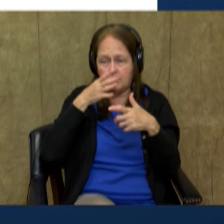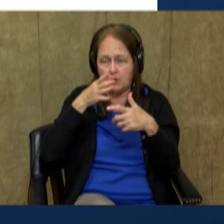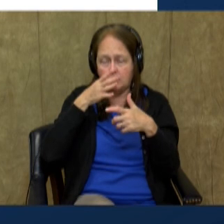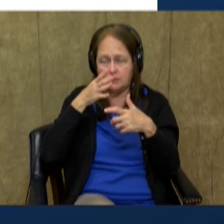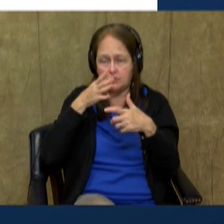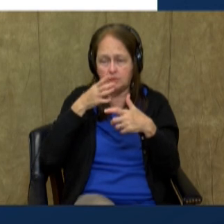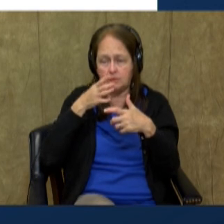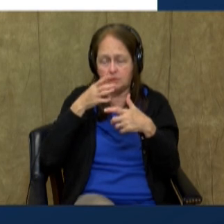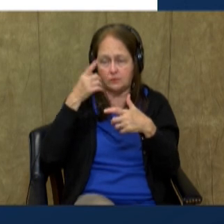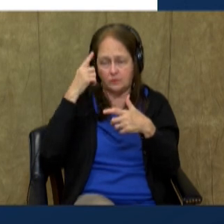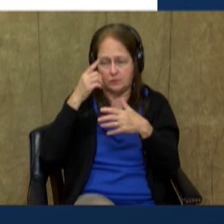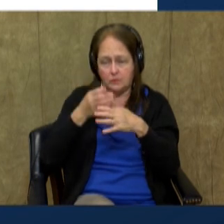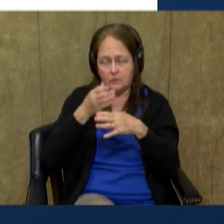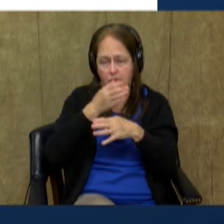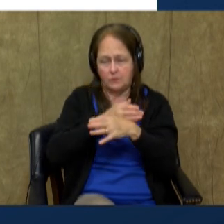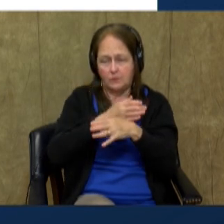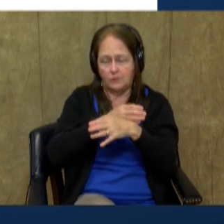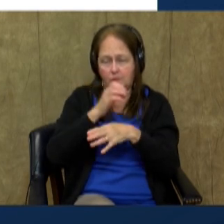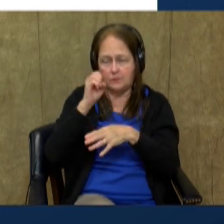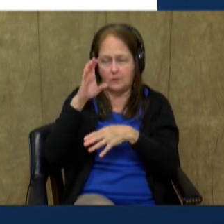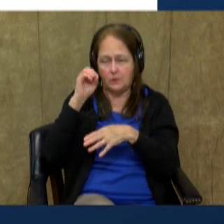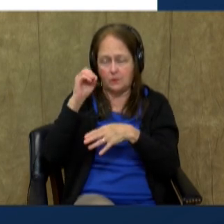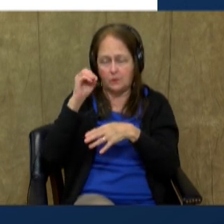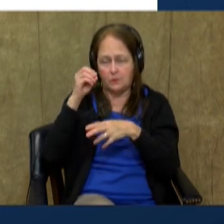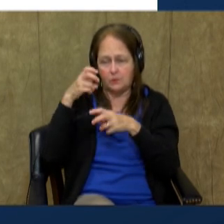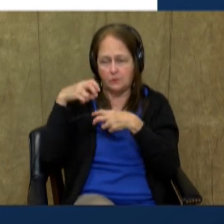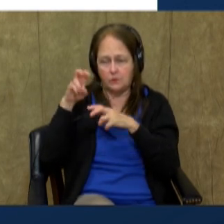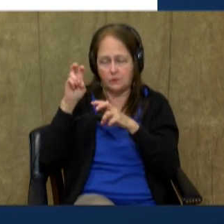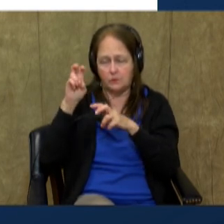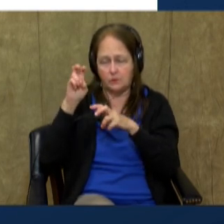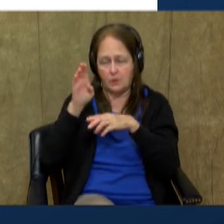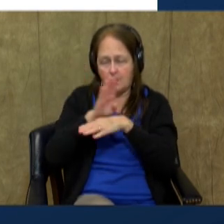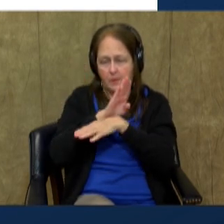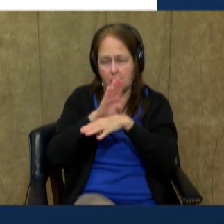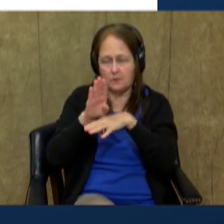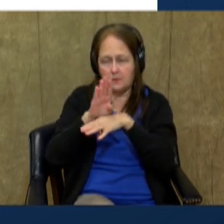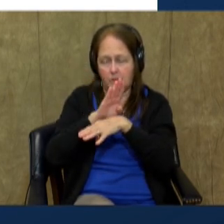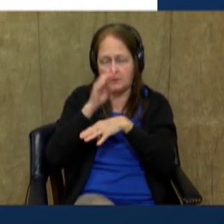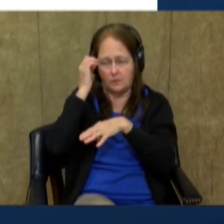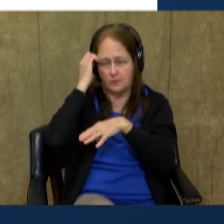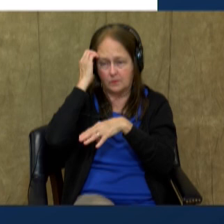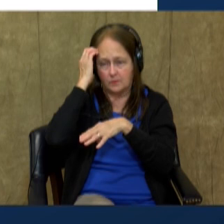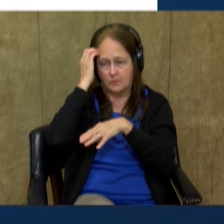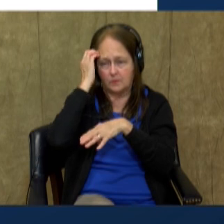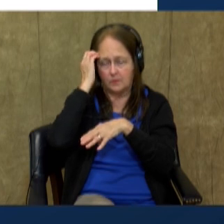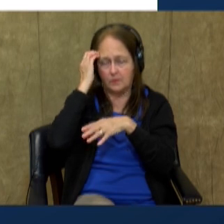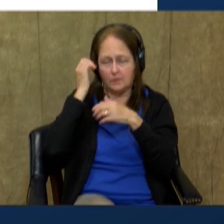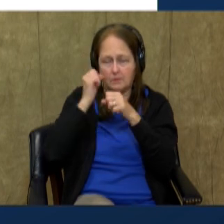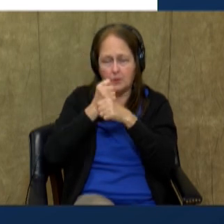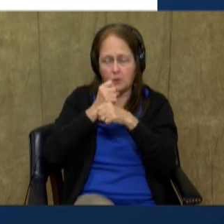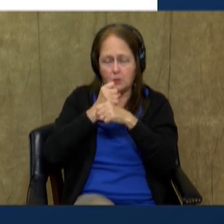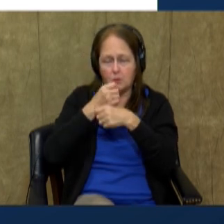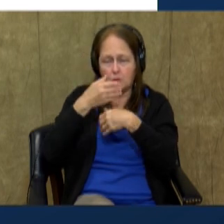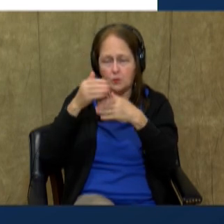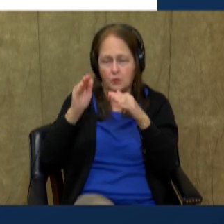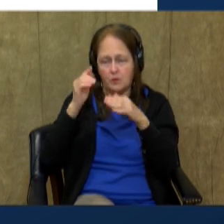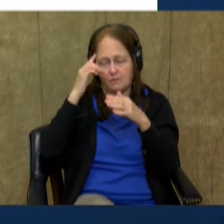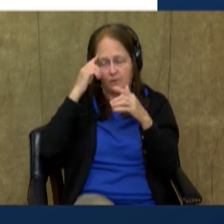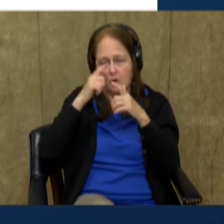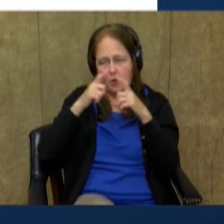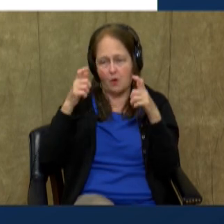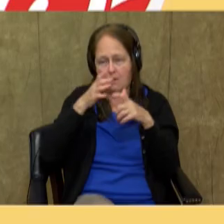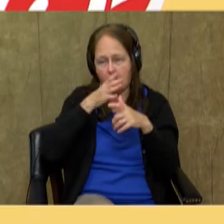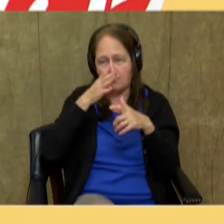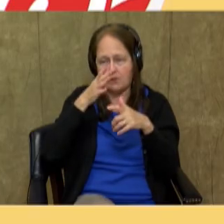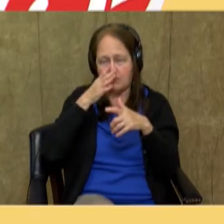trees, or to improve the ecotourism industry? And the correct answer is to make room for those trees that are more